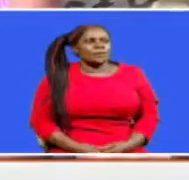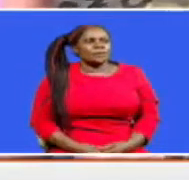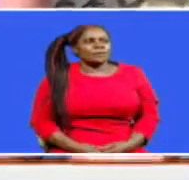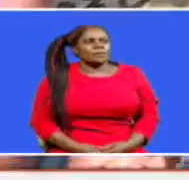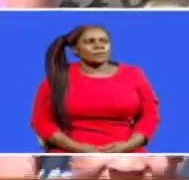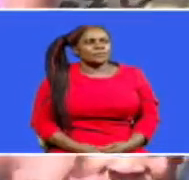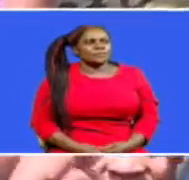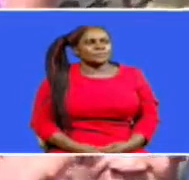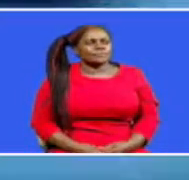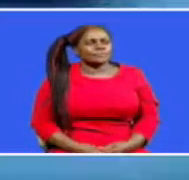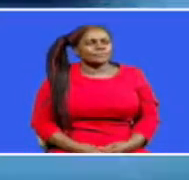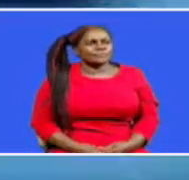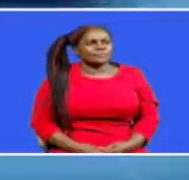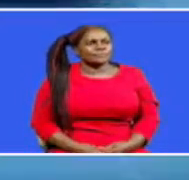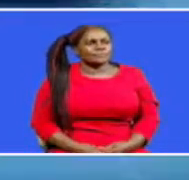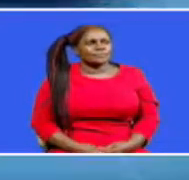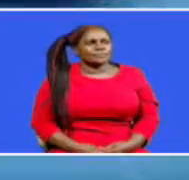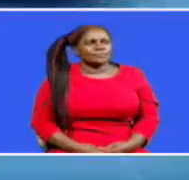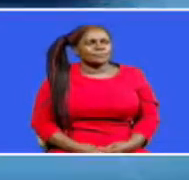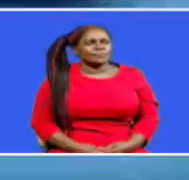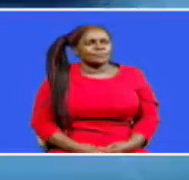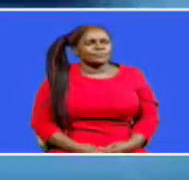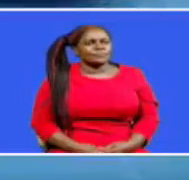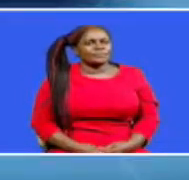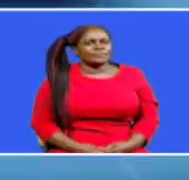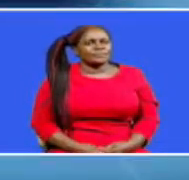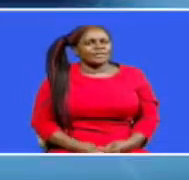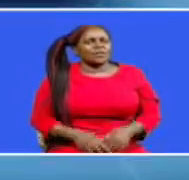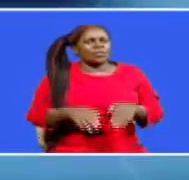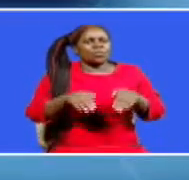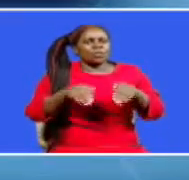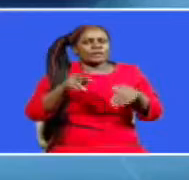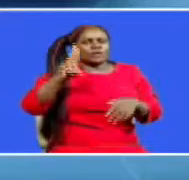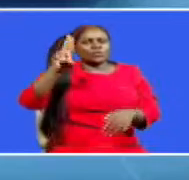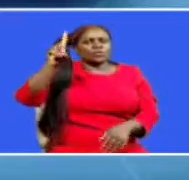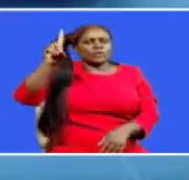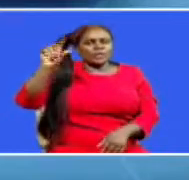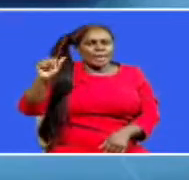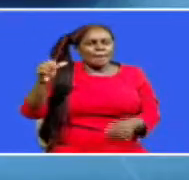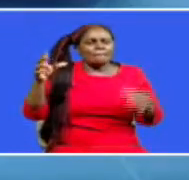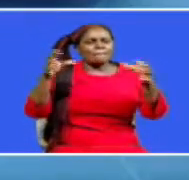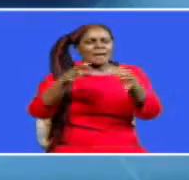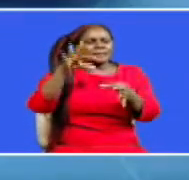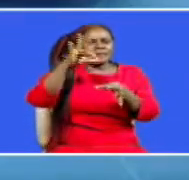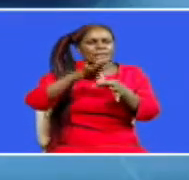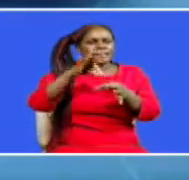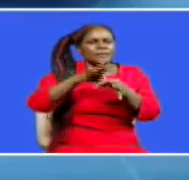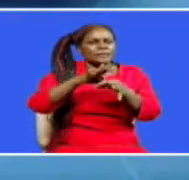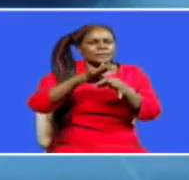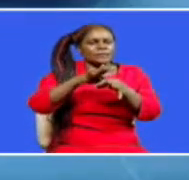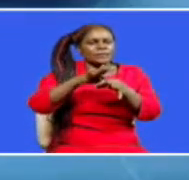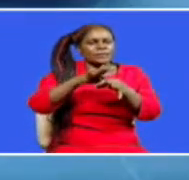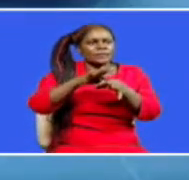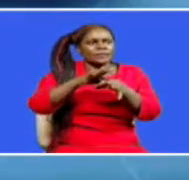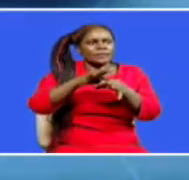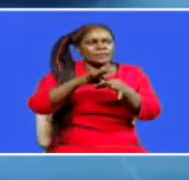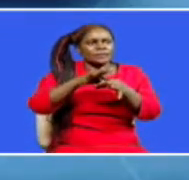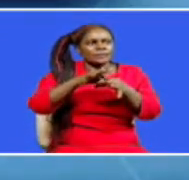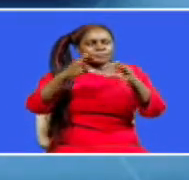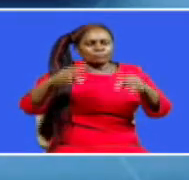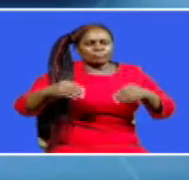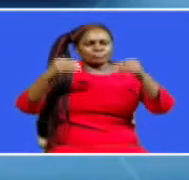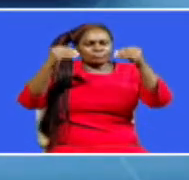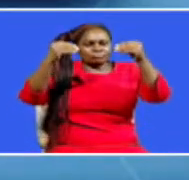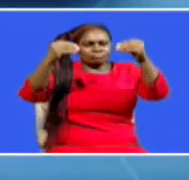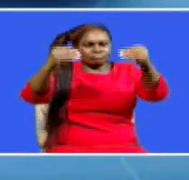KTN News. And on a related matter, the much-awaited UDA party elections, earlier scheduled for December 9th this